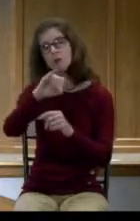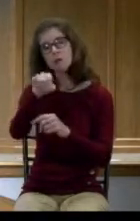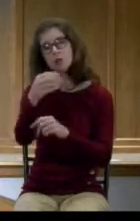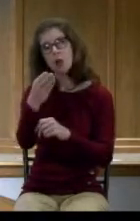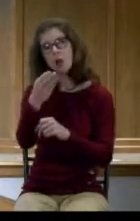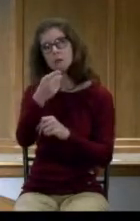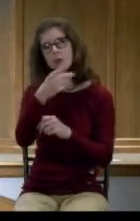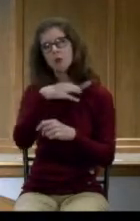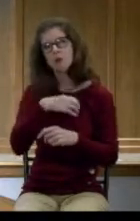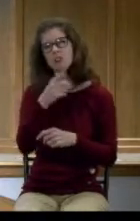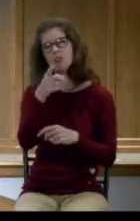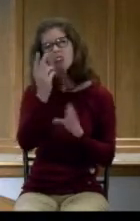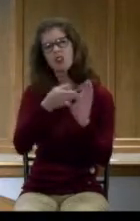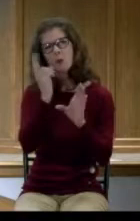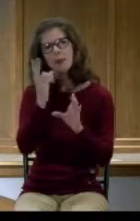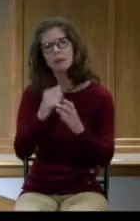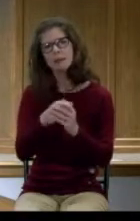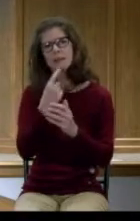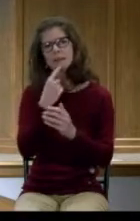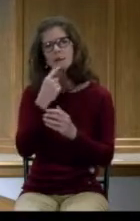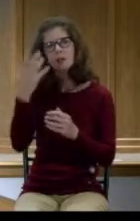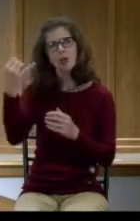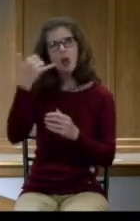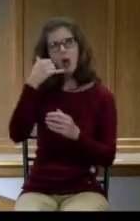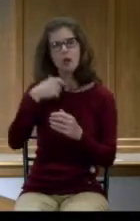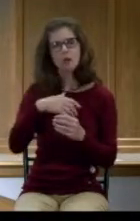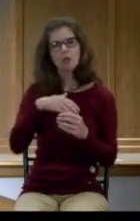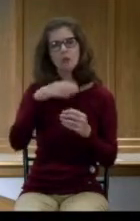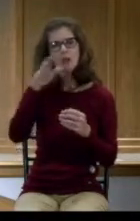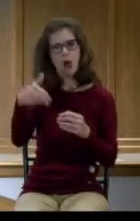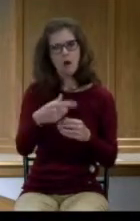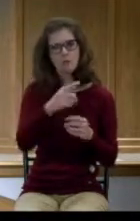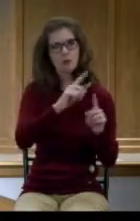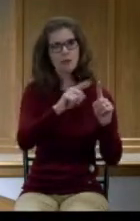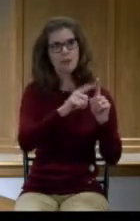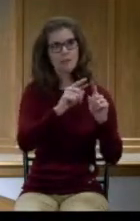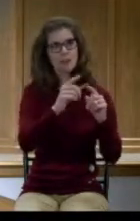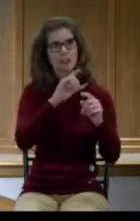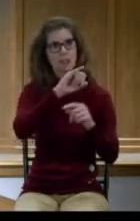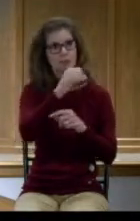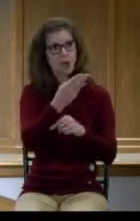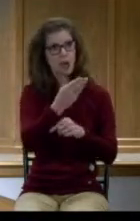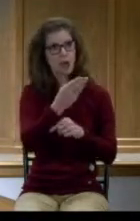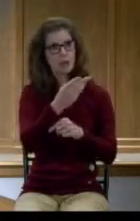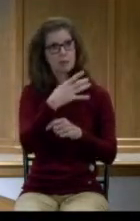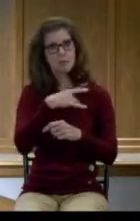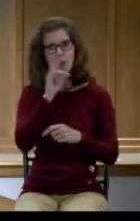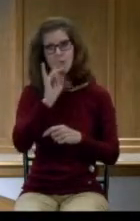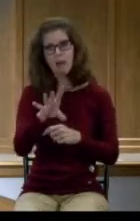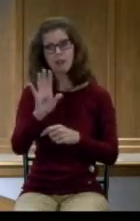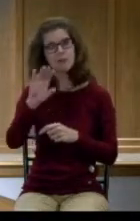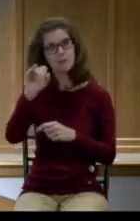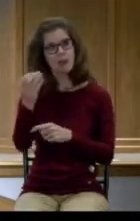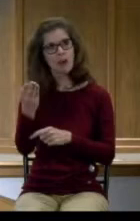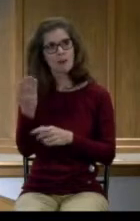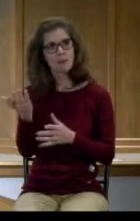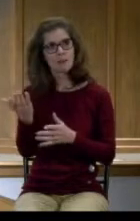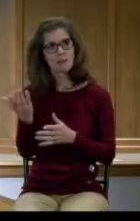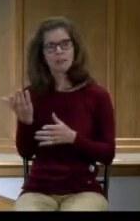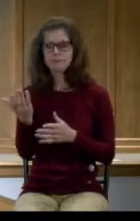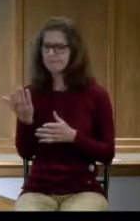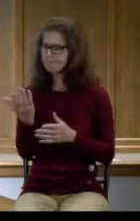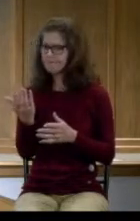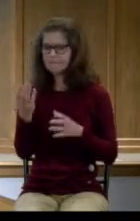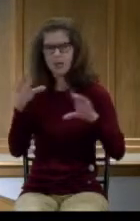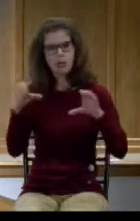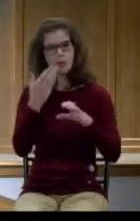and you wish someone would just call you today and offer you a different job because you can't stand going to your work. Do the best